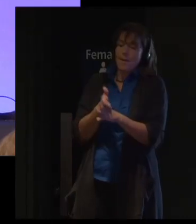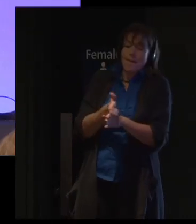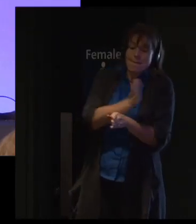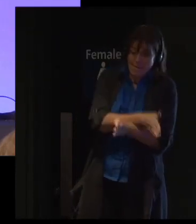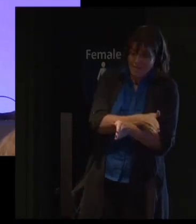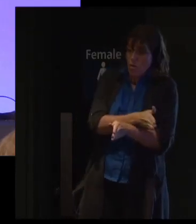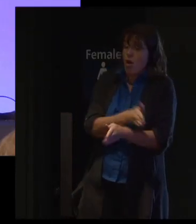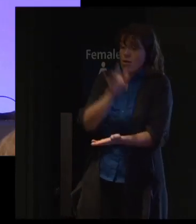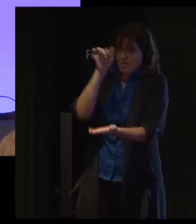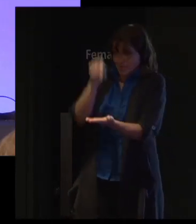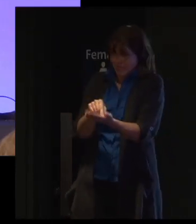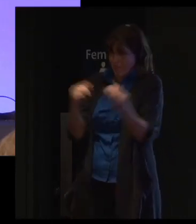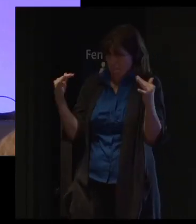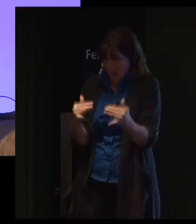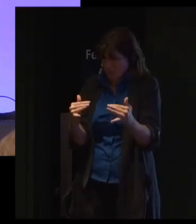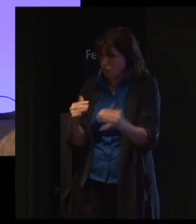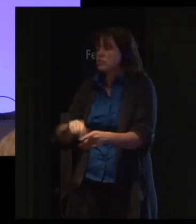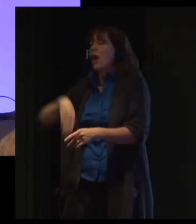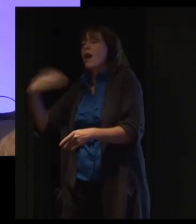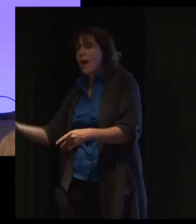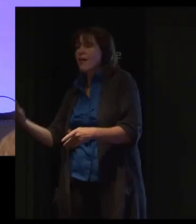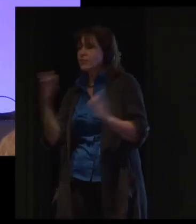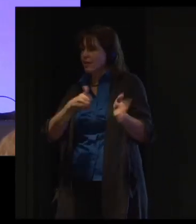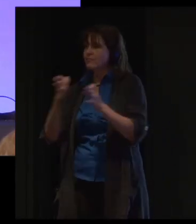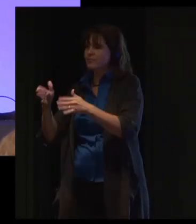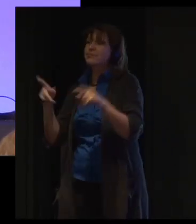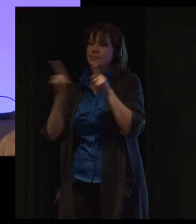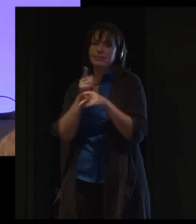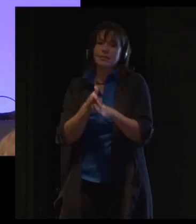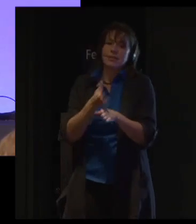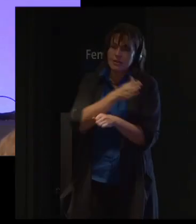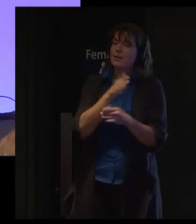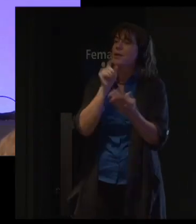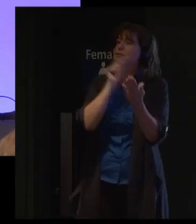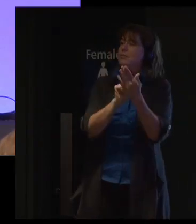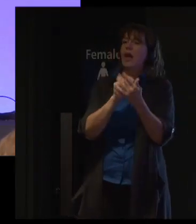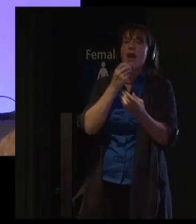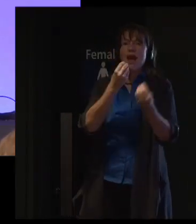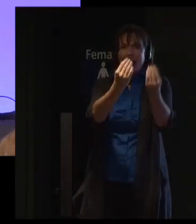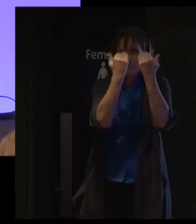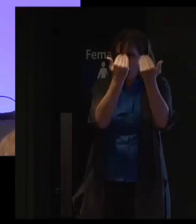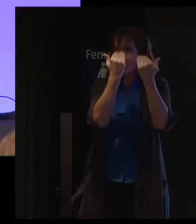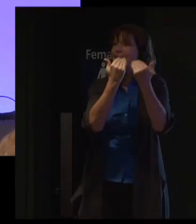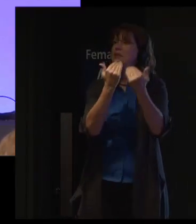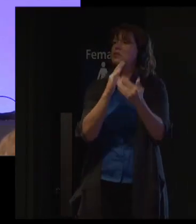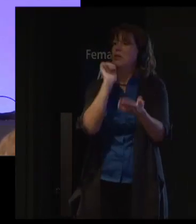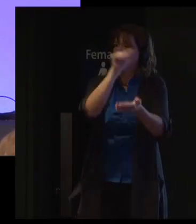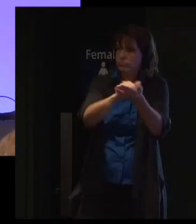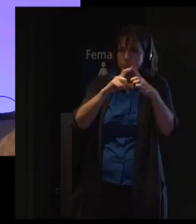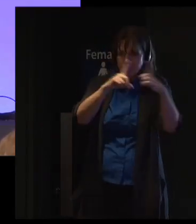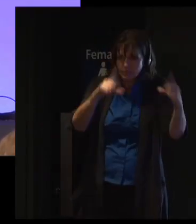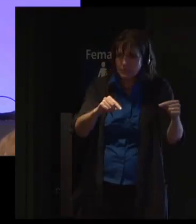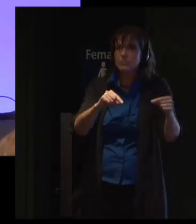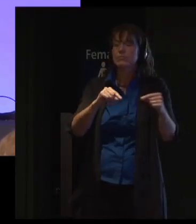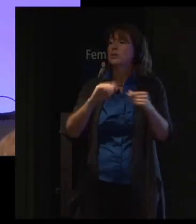major points. Point one is information and consulting. Point two is to give service.